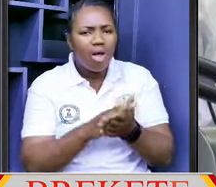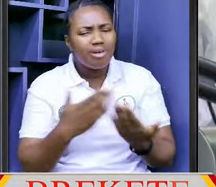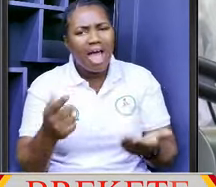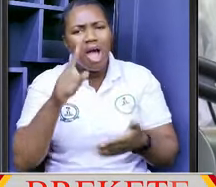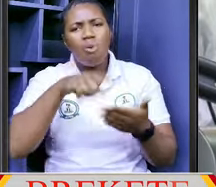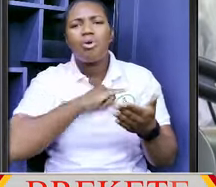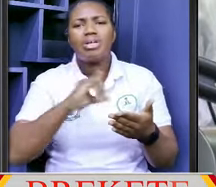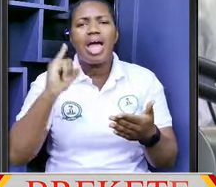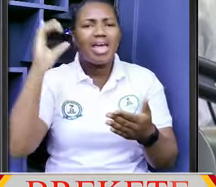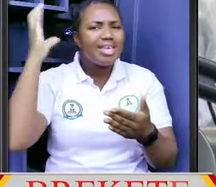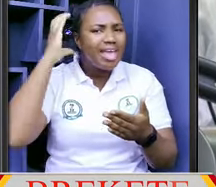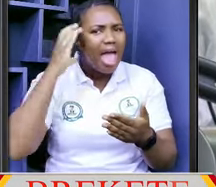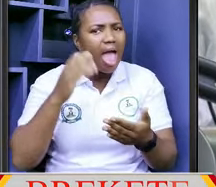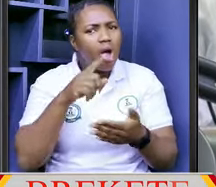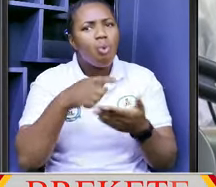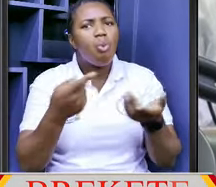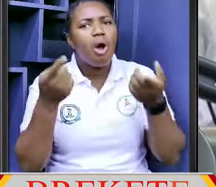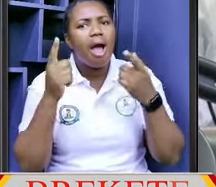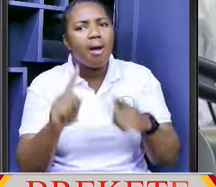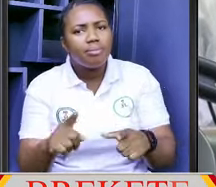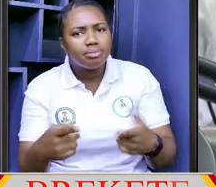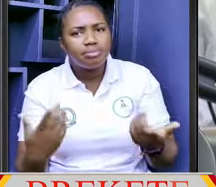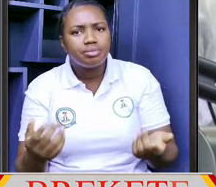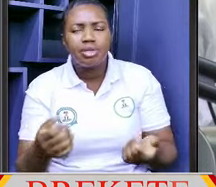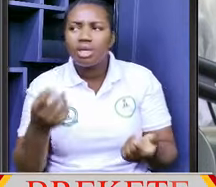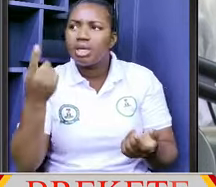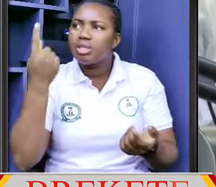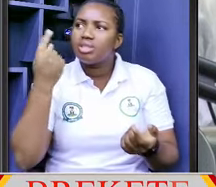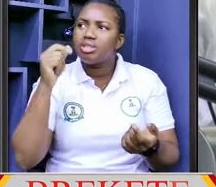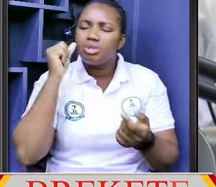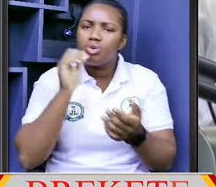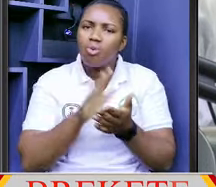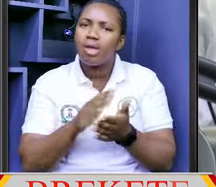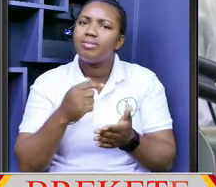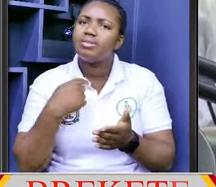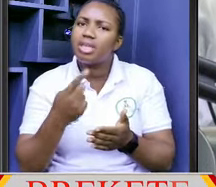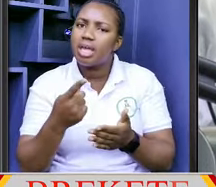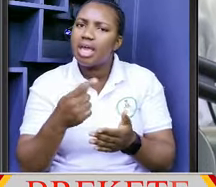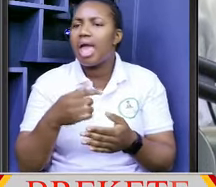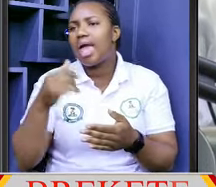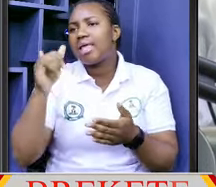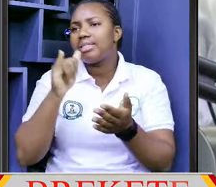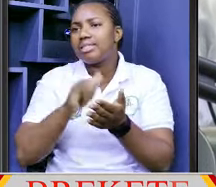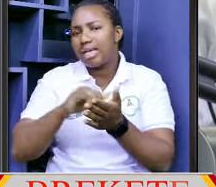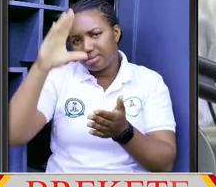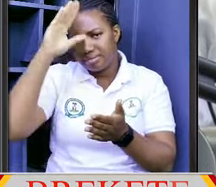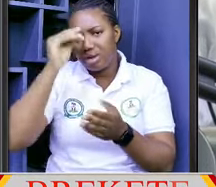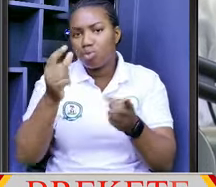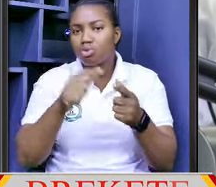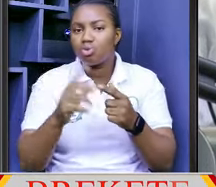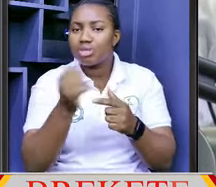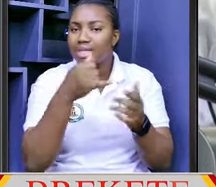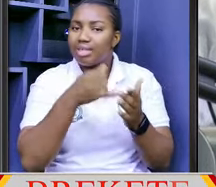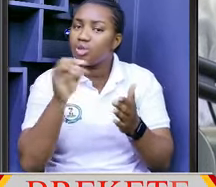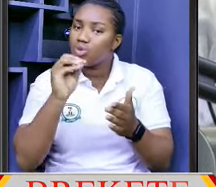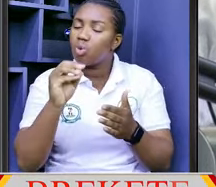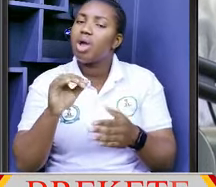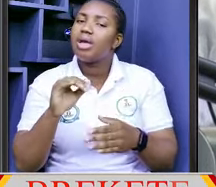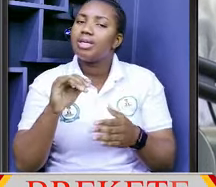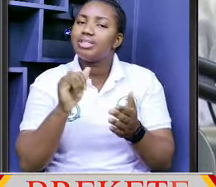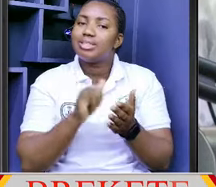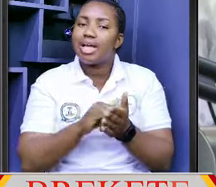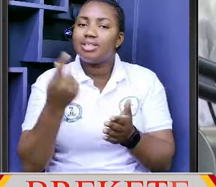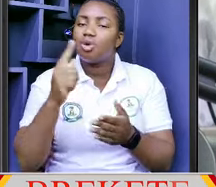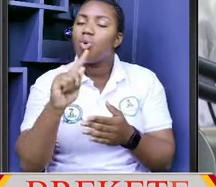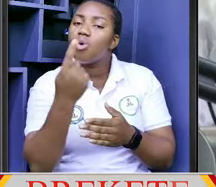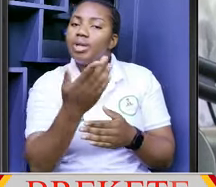said, sir, that land, that guy, they say, want to take that land on. I said, what do you suggest that they can do? He said, sir, the only thing that they can do in that